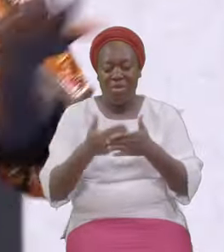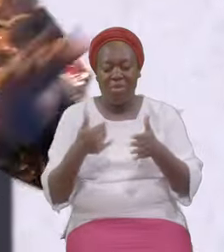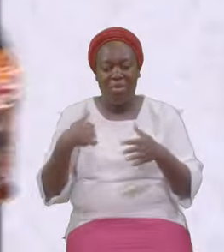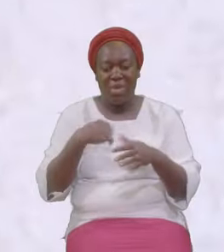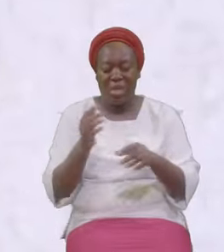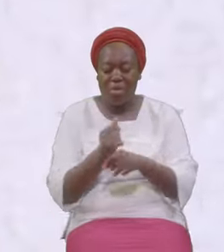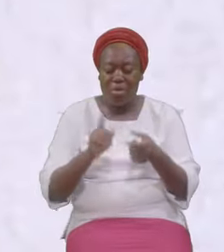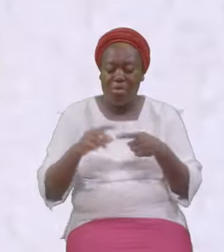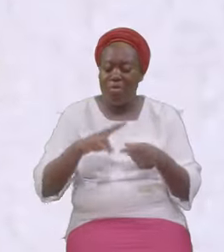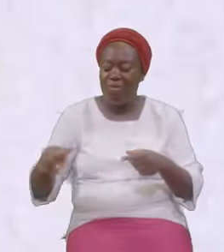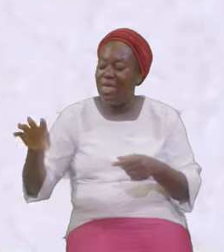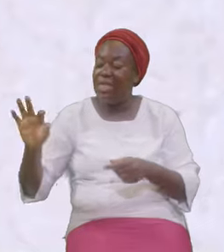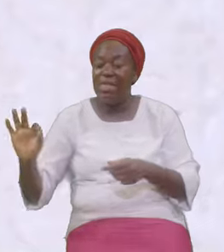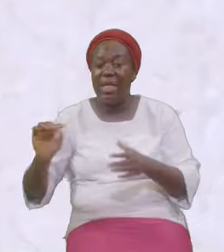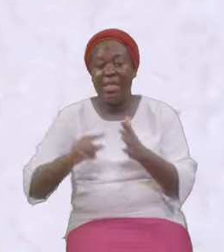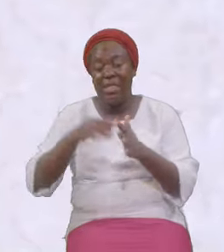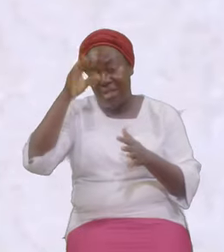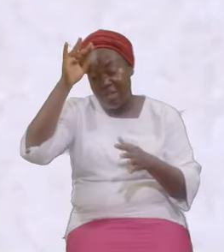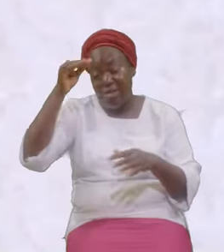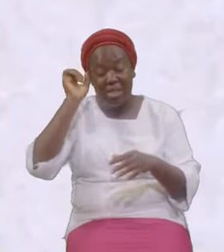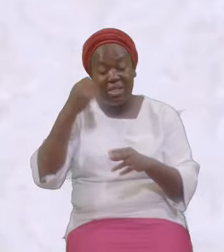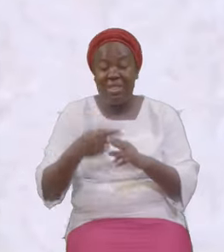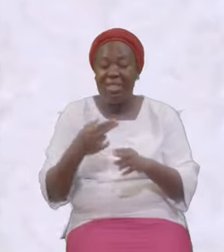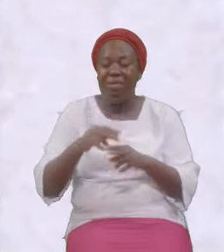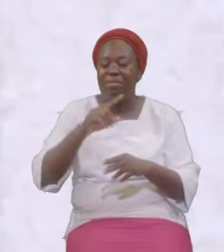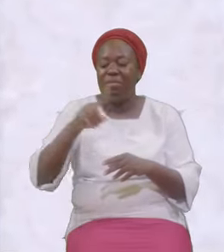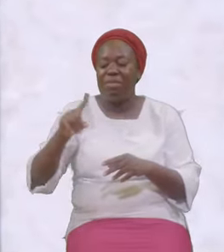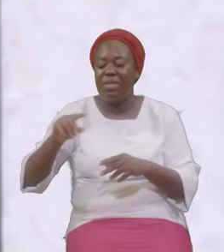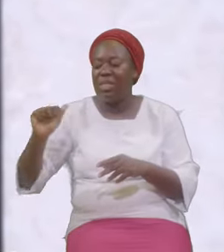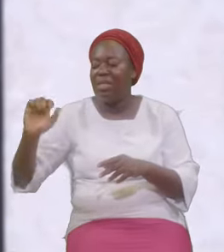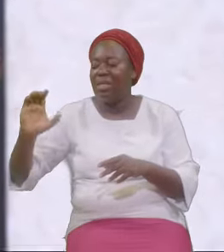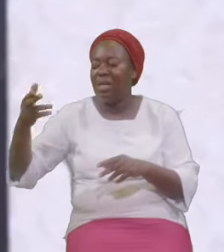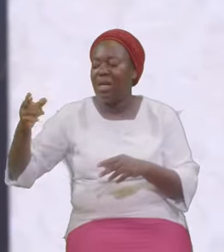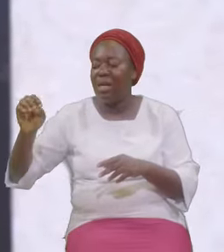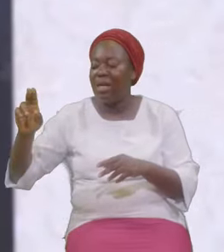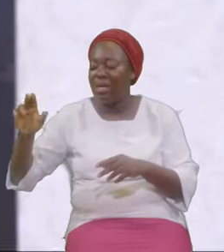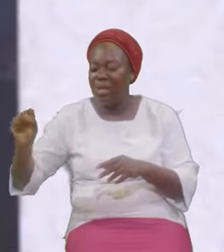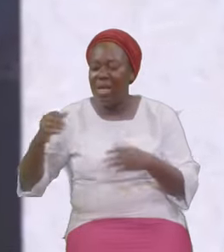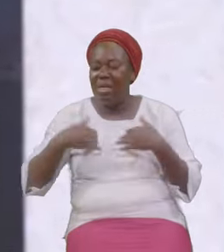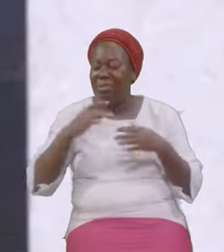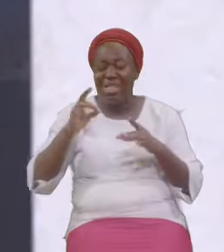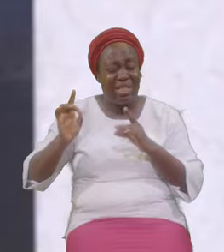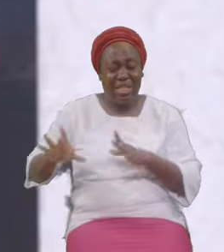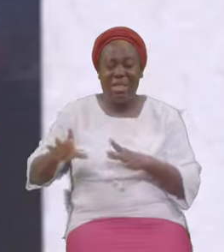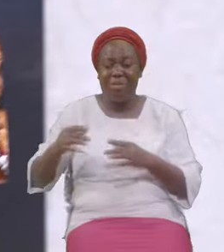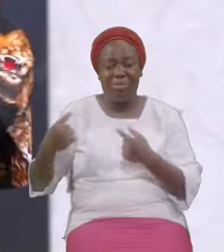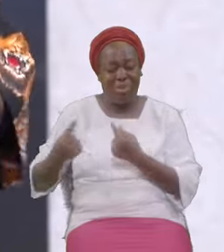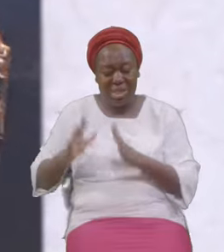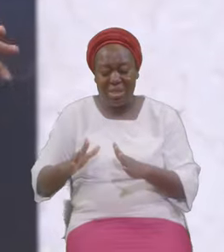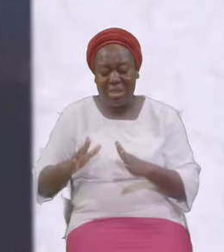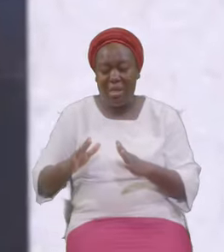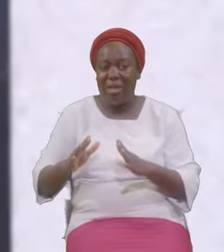his name is Zacchaeus. He had been a terrible sinner. He had been a wayward man. He